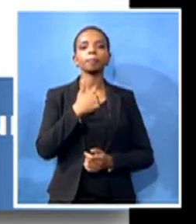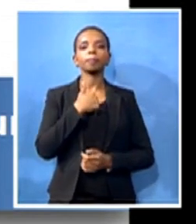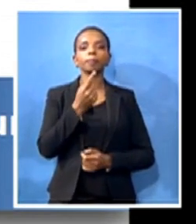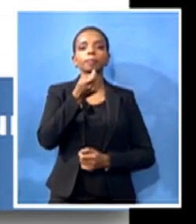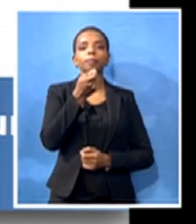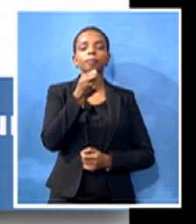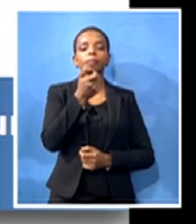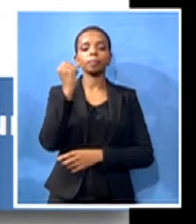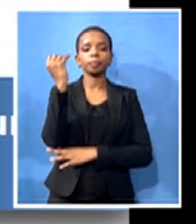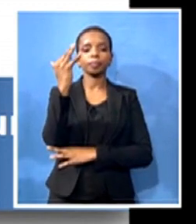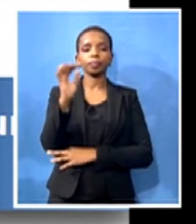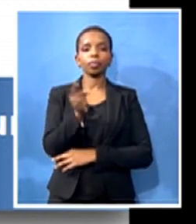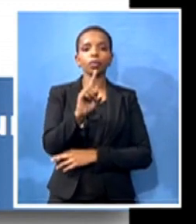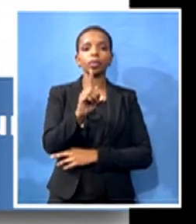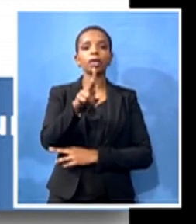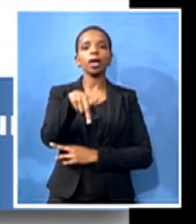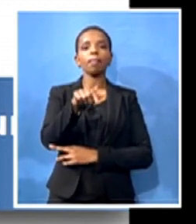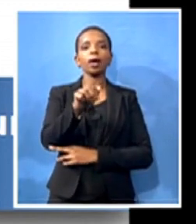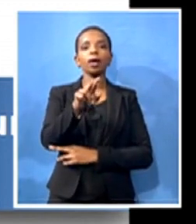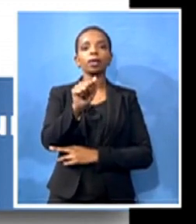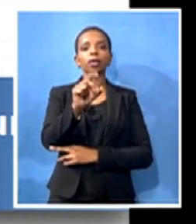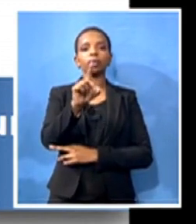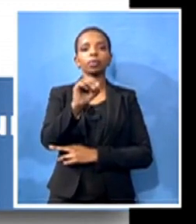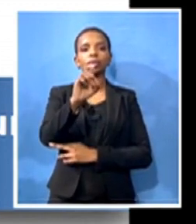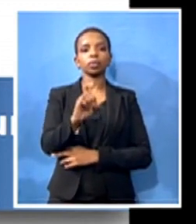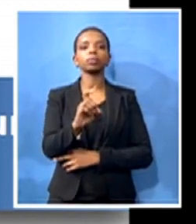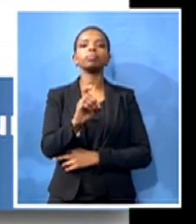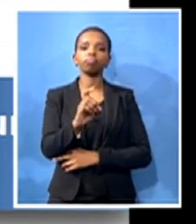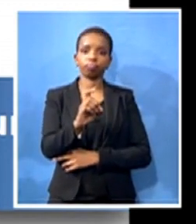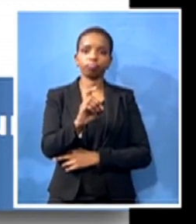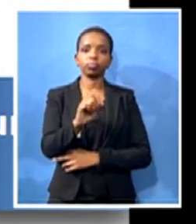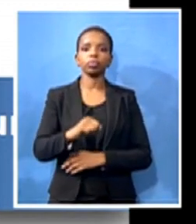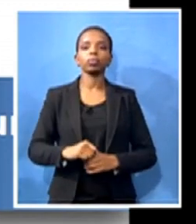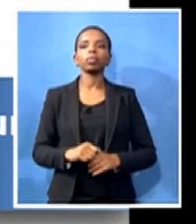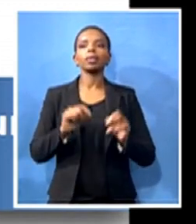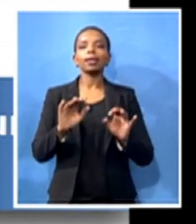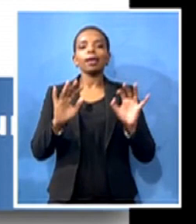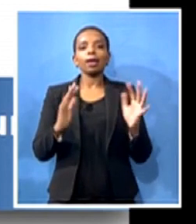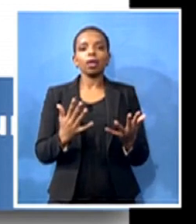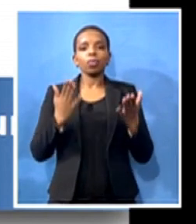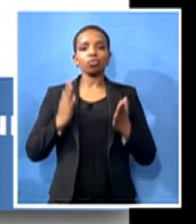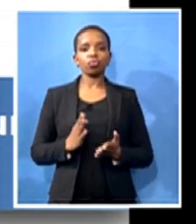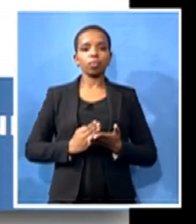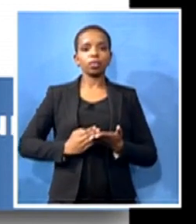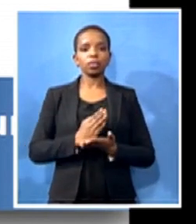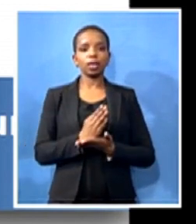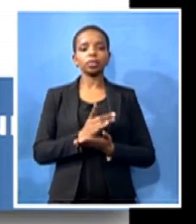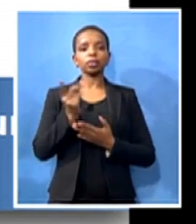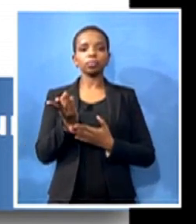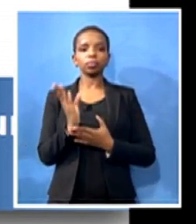and how human rights is one of the paradoxes that we're facing during the pandemic.